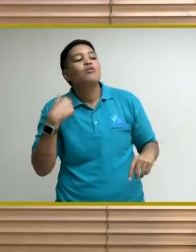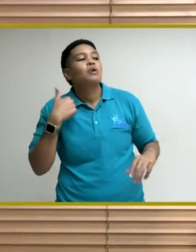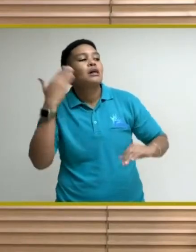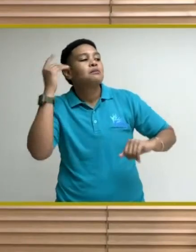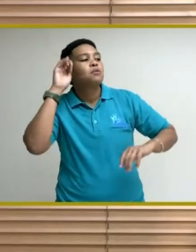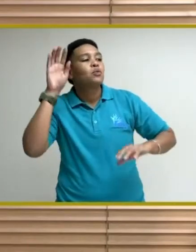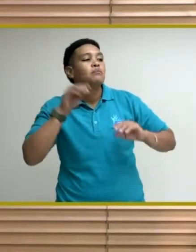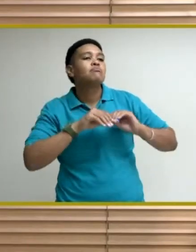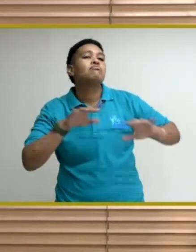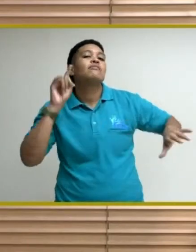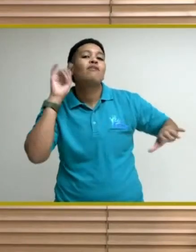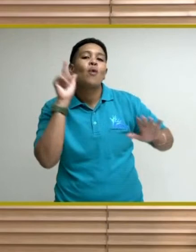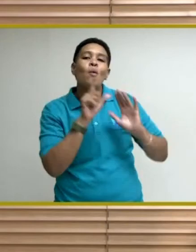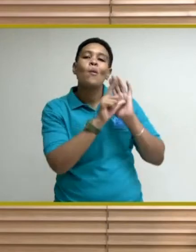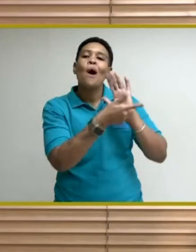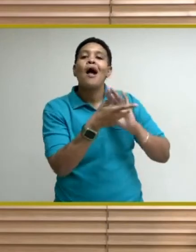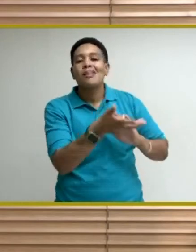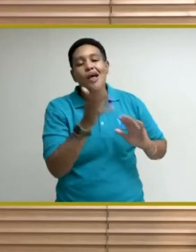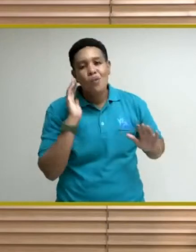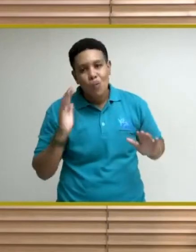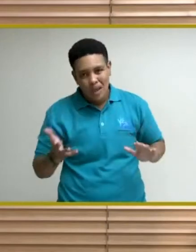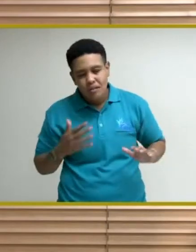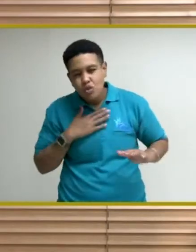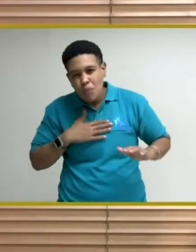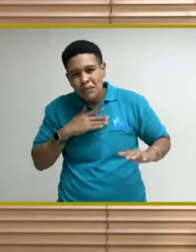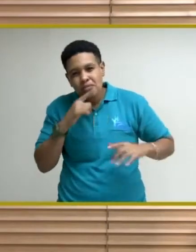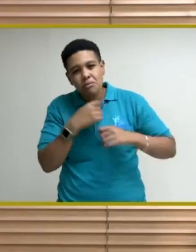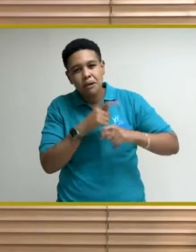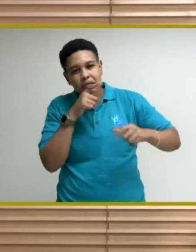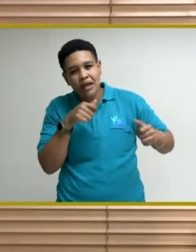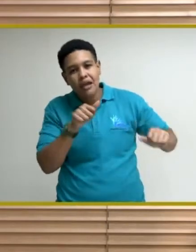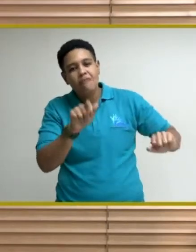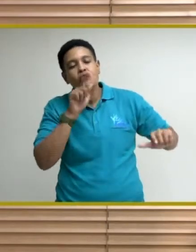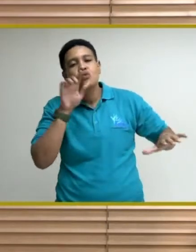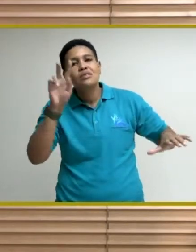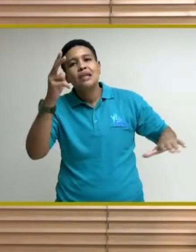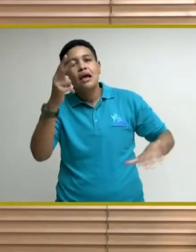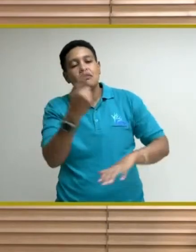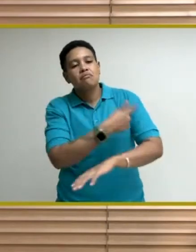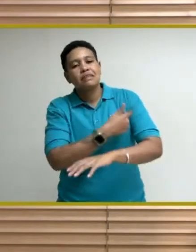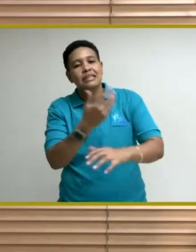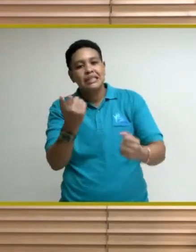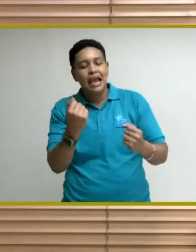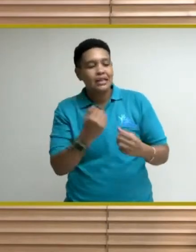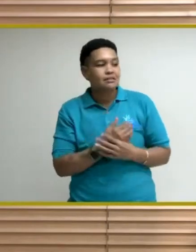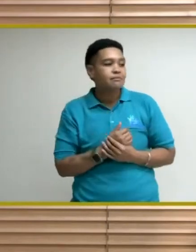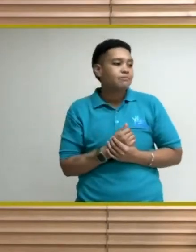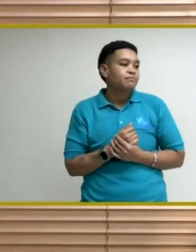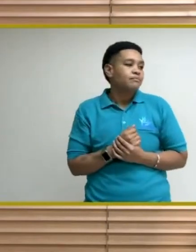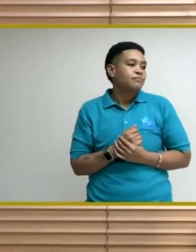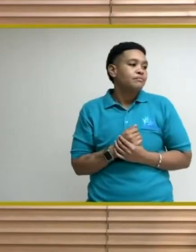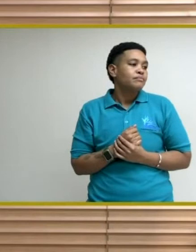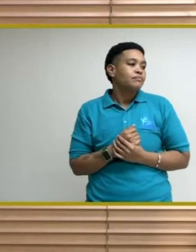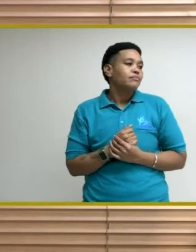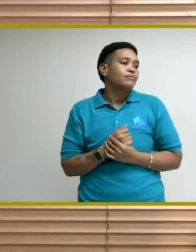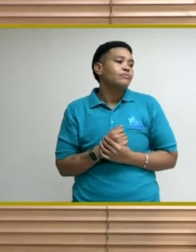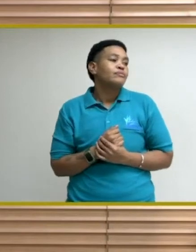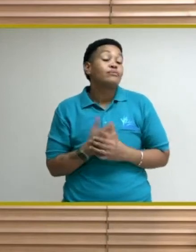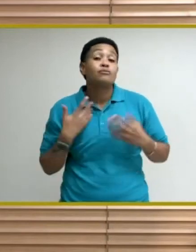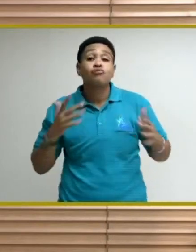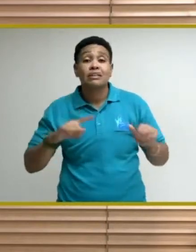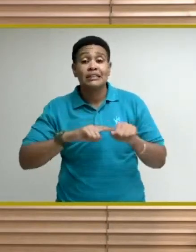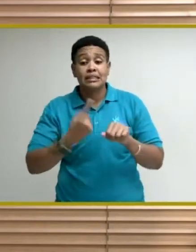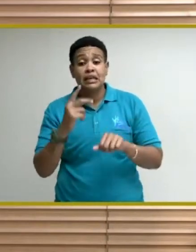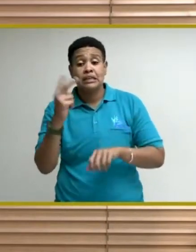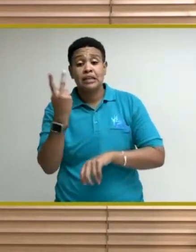anticipate will be around for a while. So please make the effort to take your second dose. We have already begun to administer the second dose